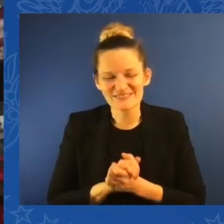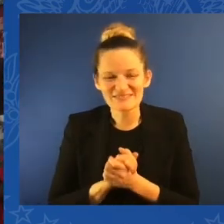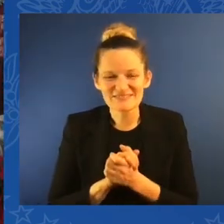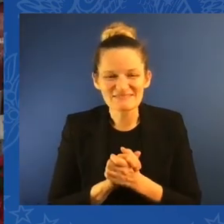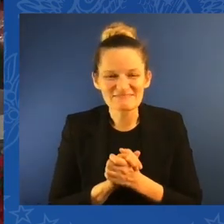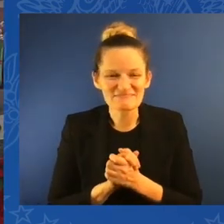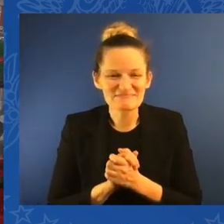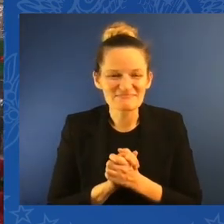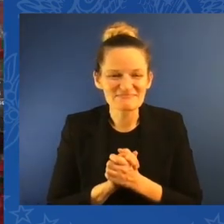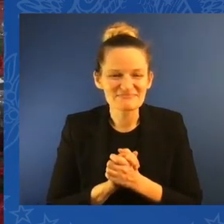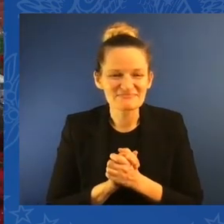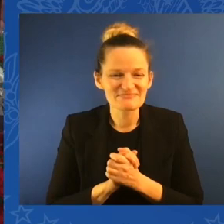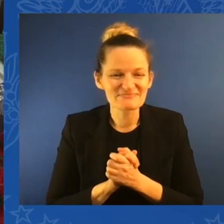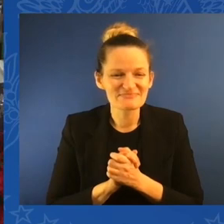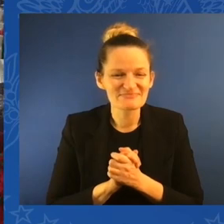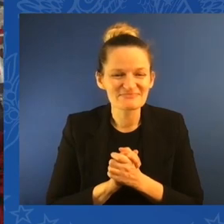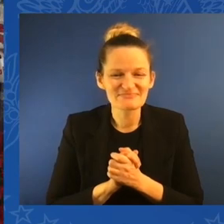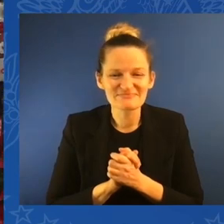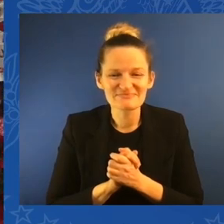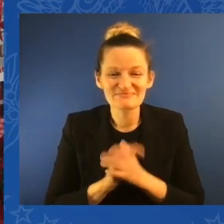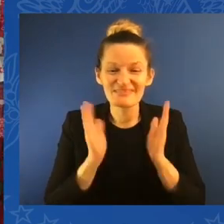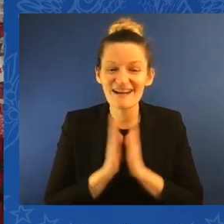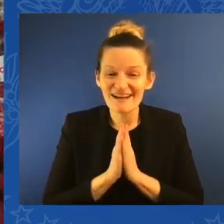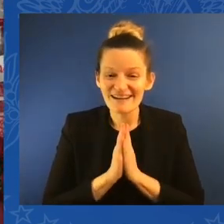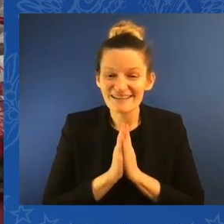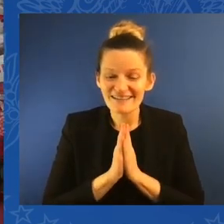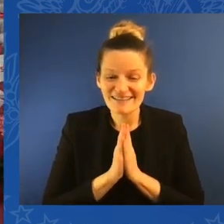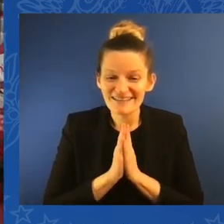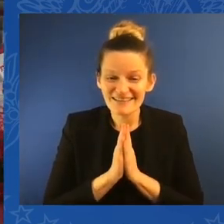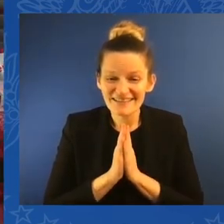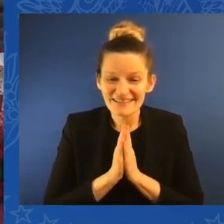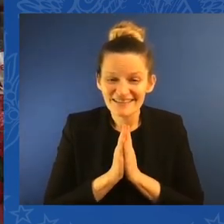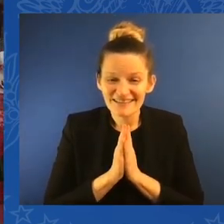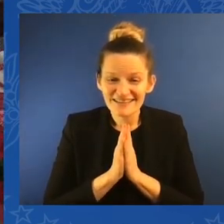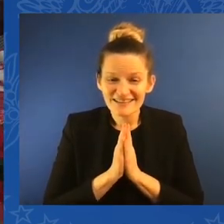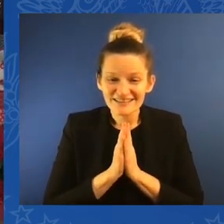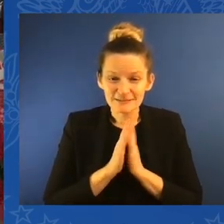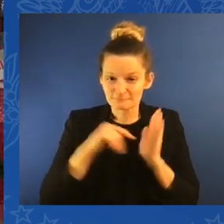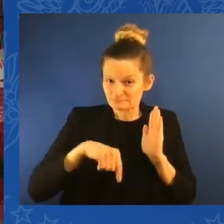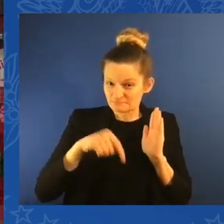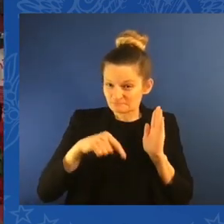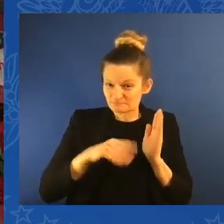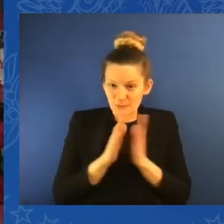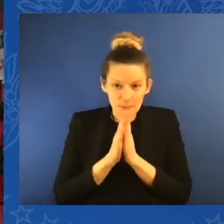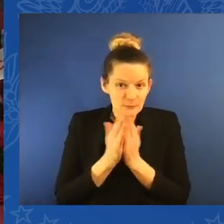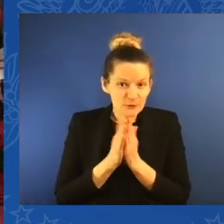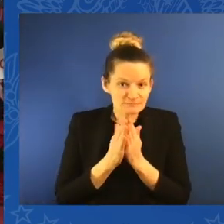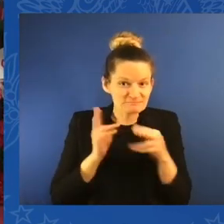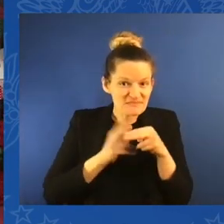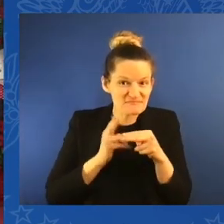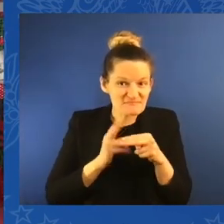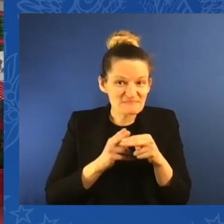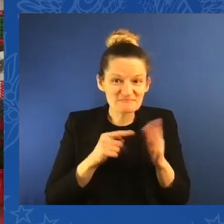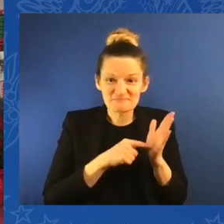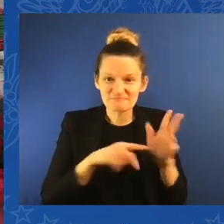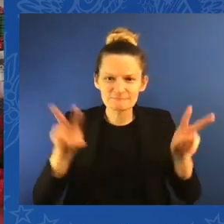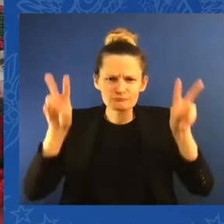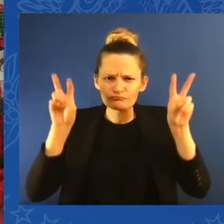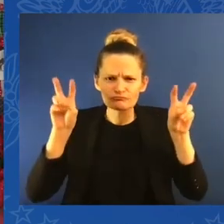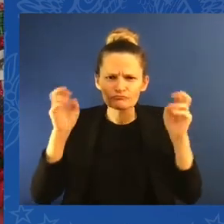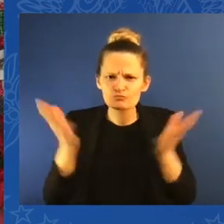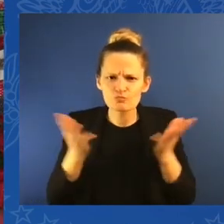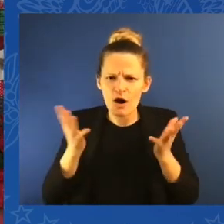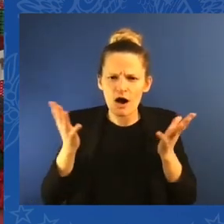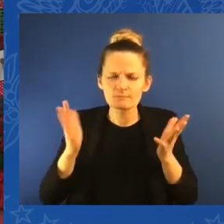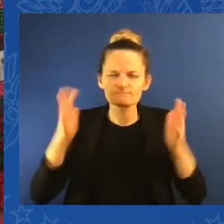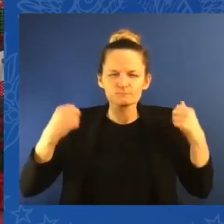All right, so this is a snowy day. And actually, we had a little tiny bit of snow today.